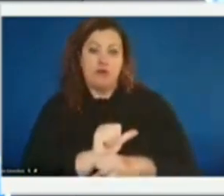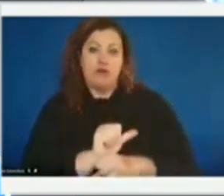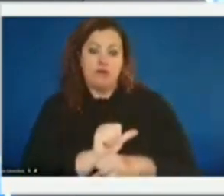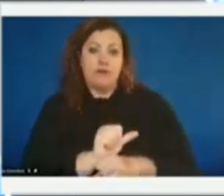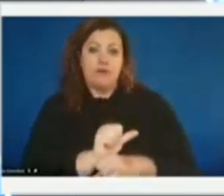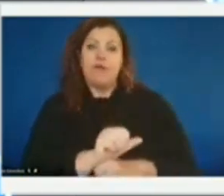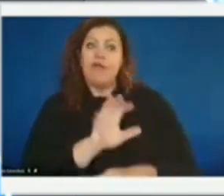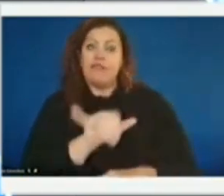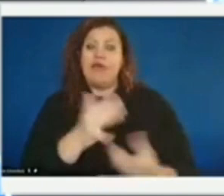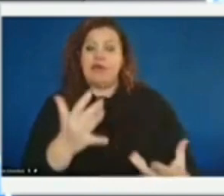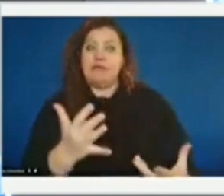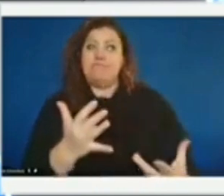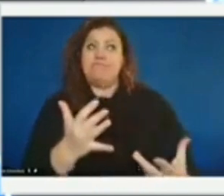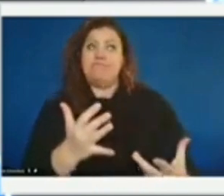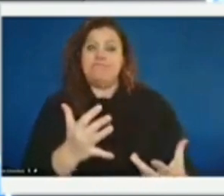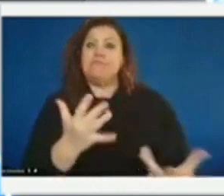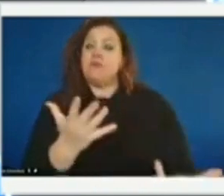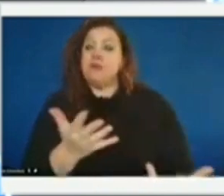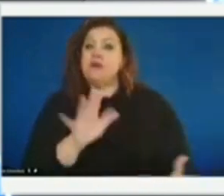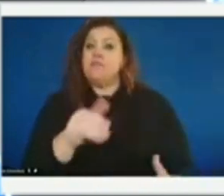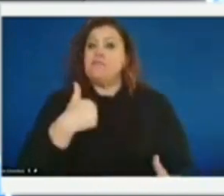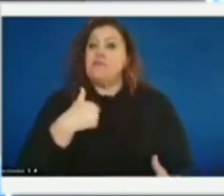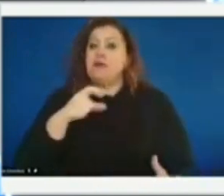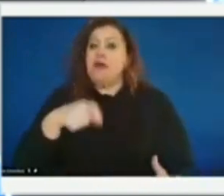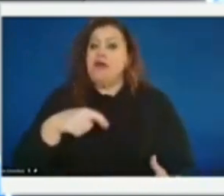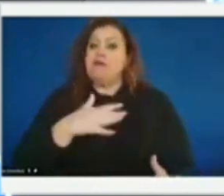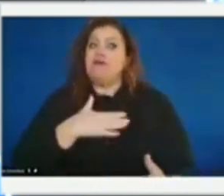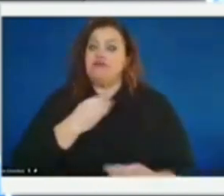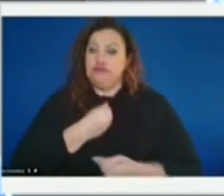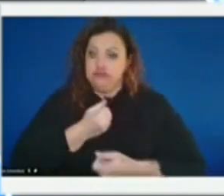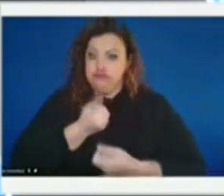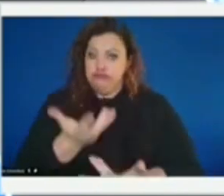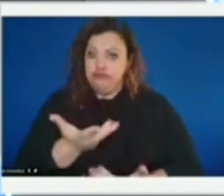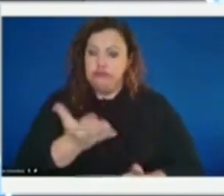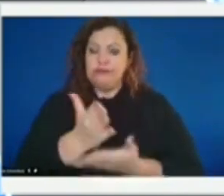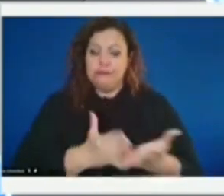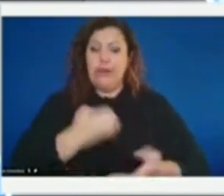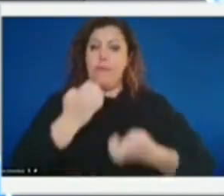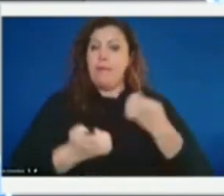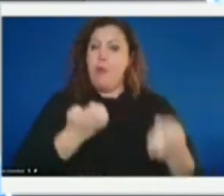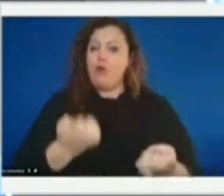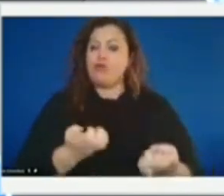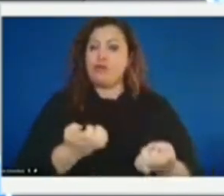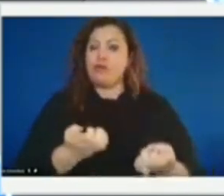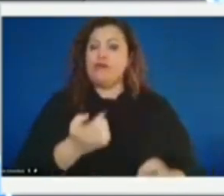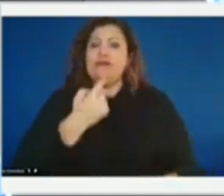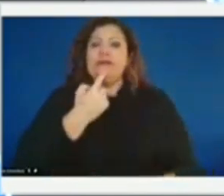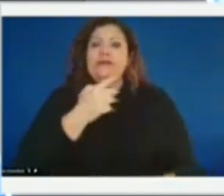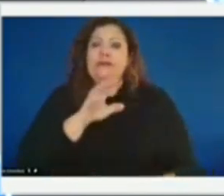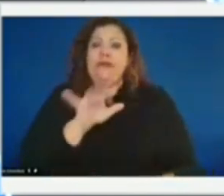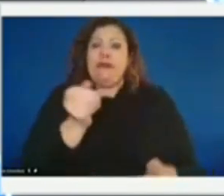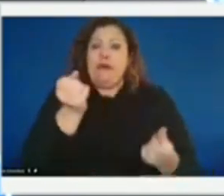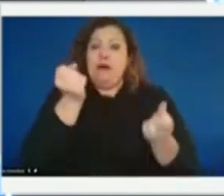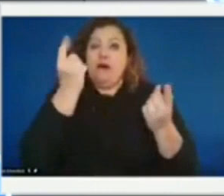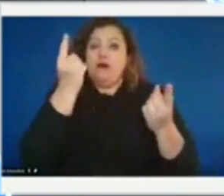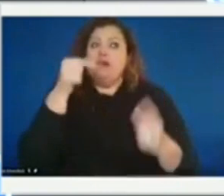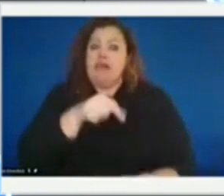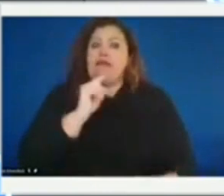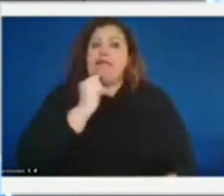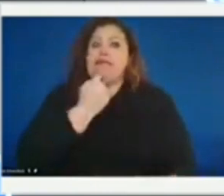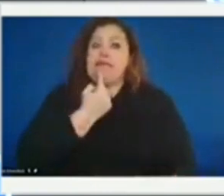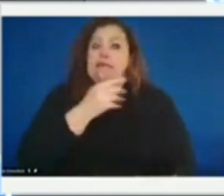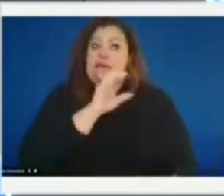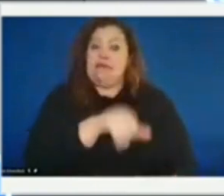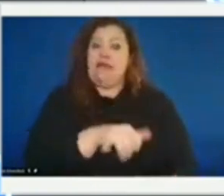not without some emotion to say that understanding the gravity of that is